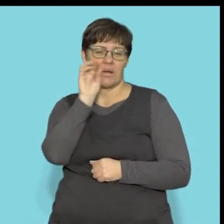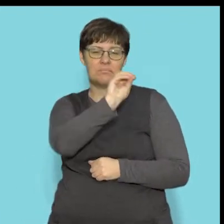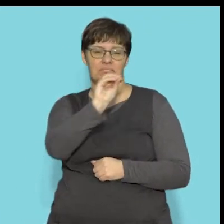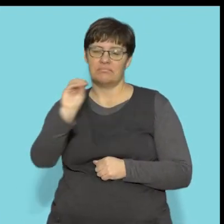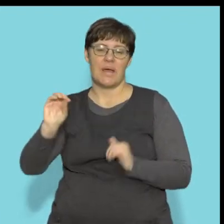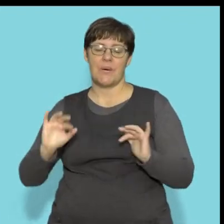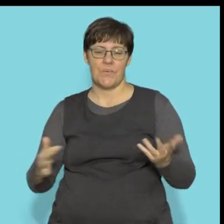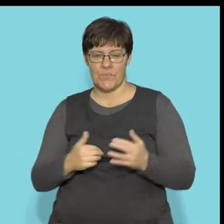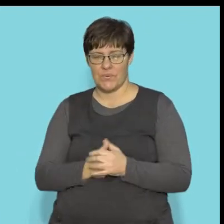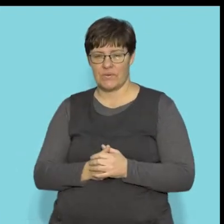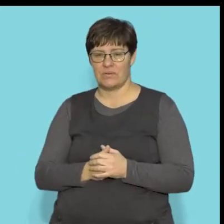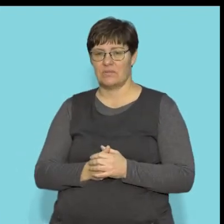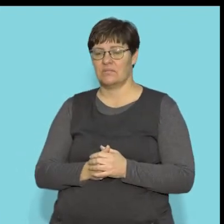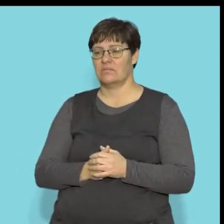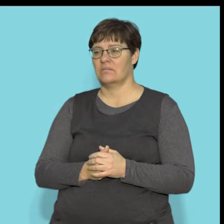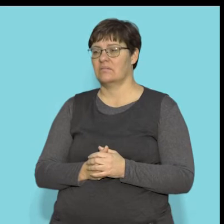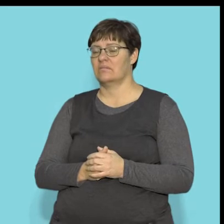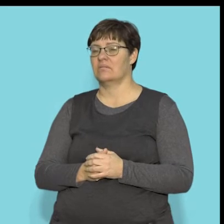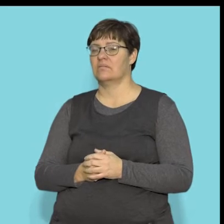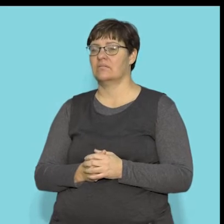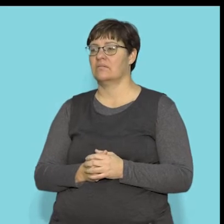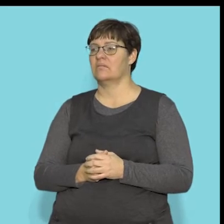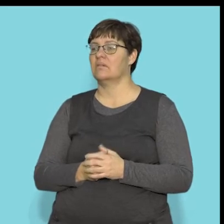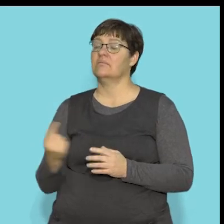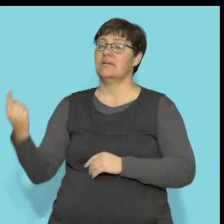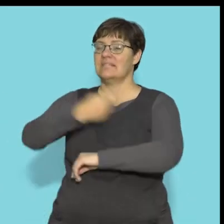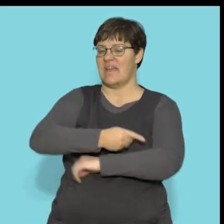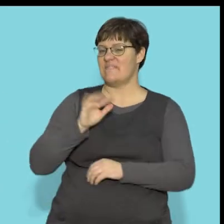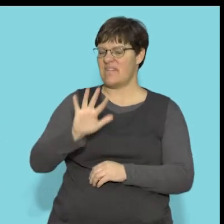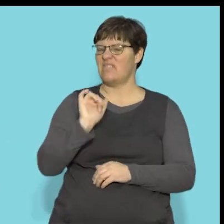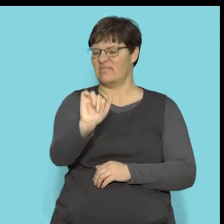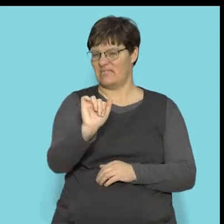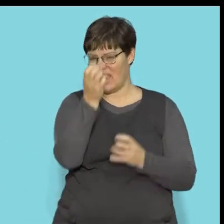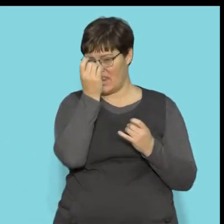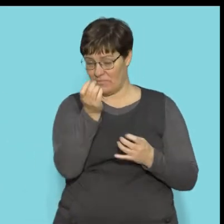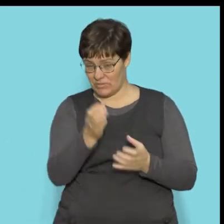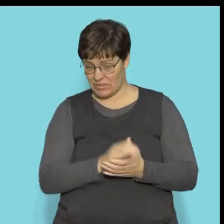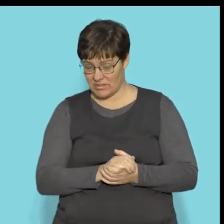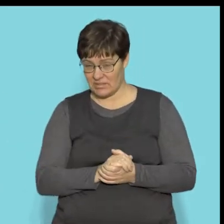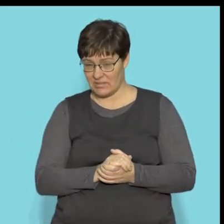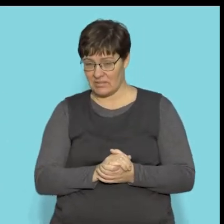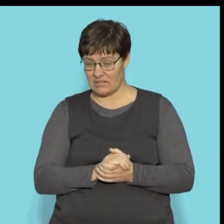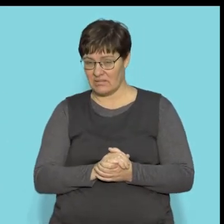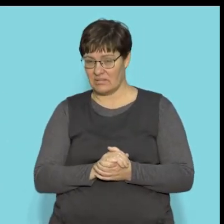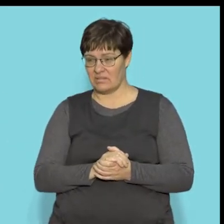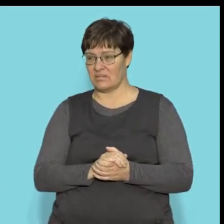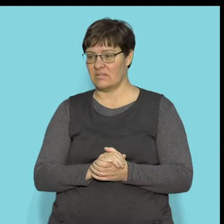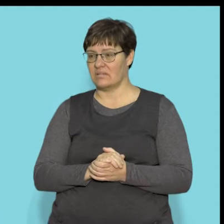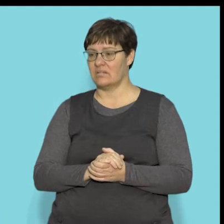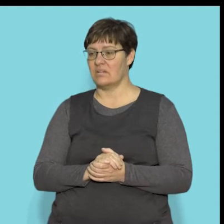for example, day 5's data. For pot A, at day